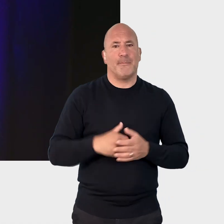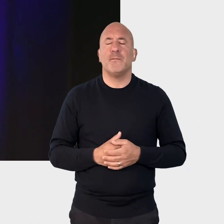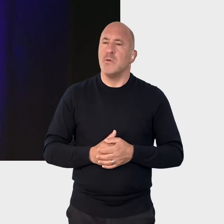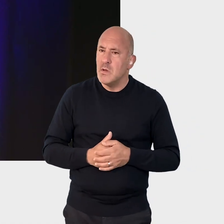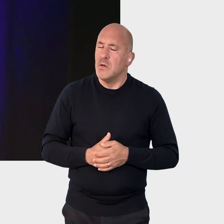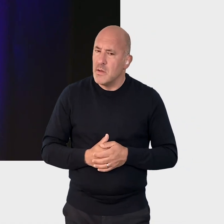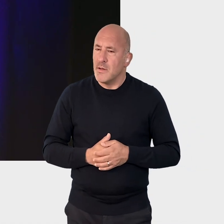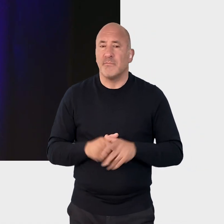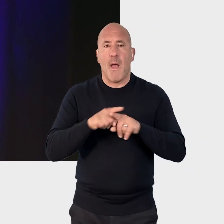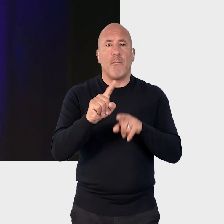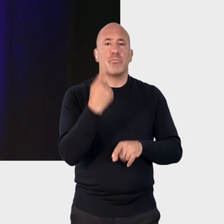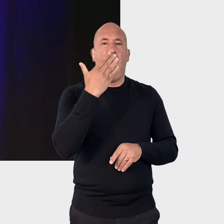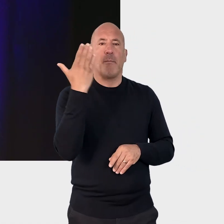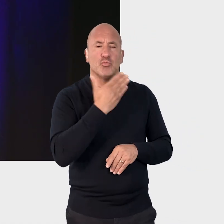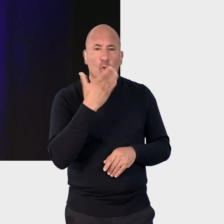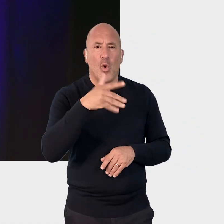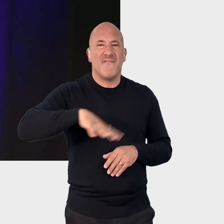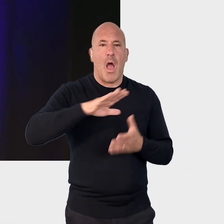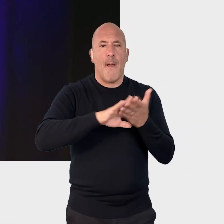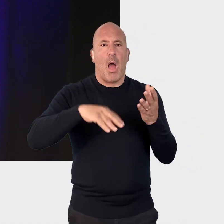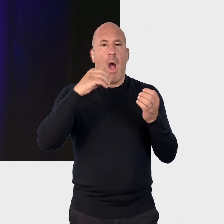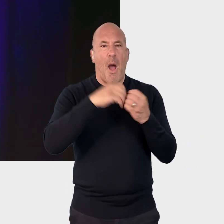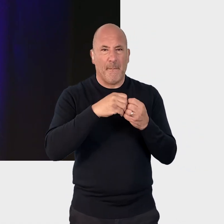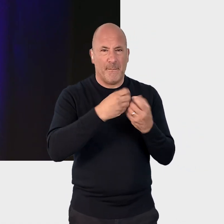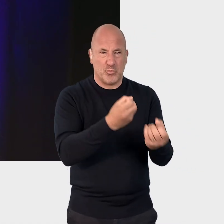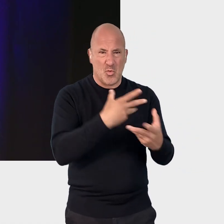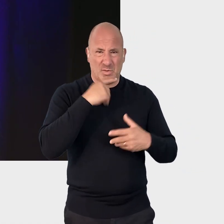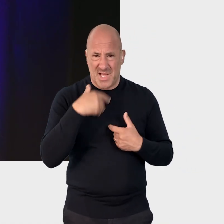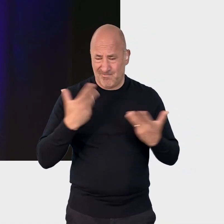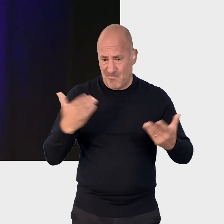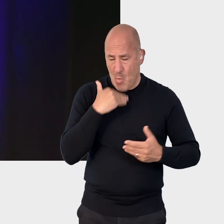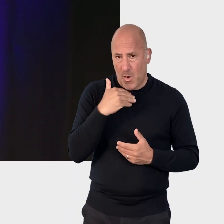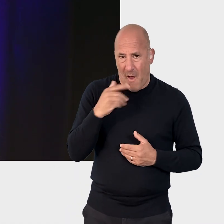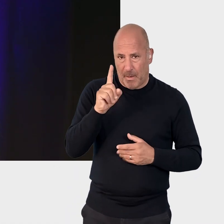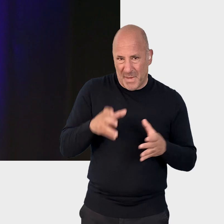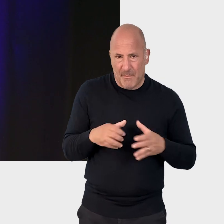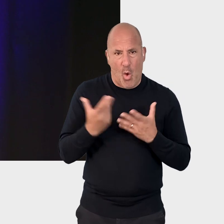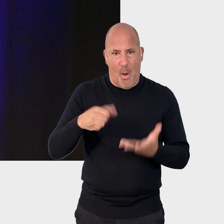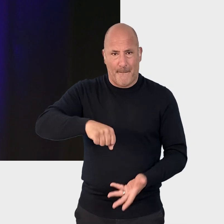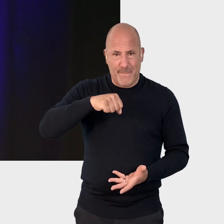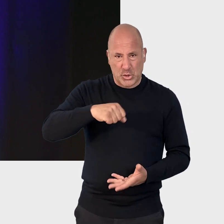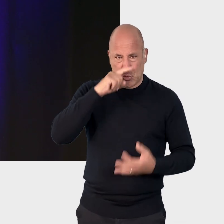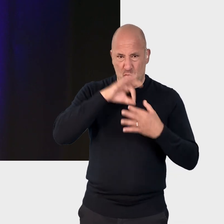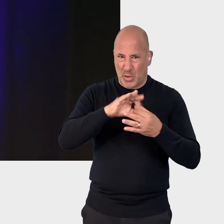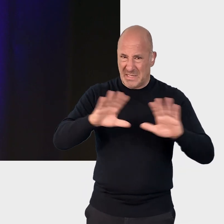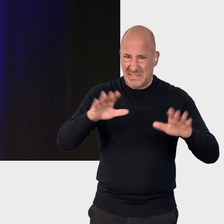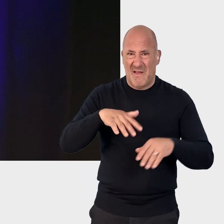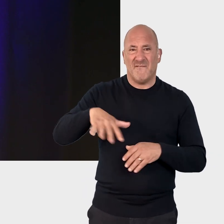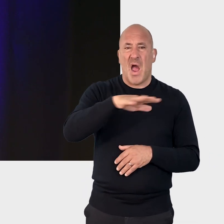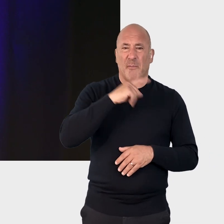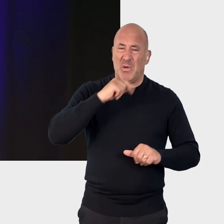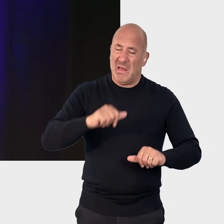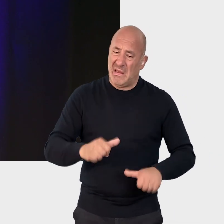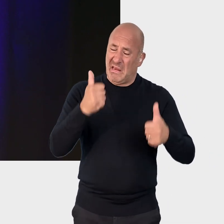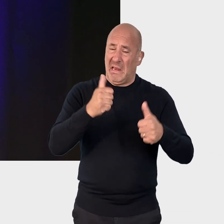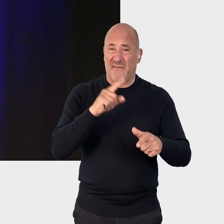particularly vocal about this. We were also being told by the primary school and family hub that they didn't have the capacity or budget to